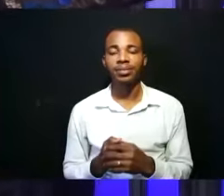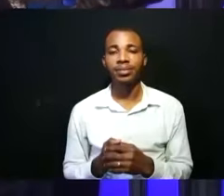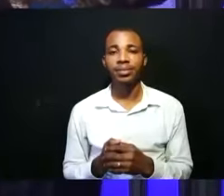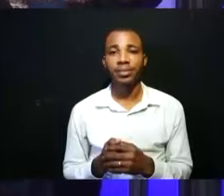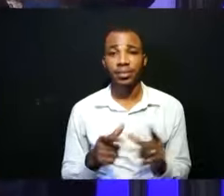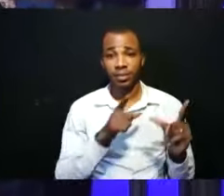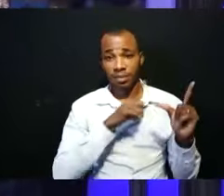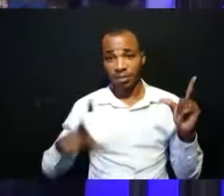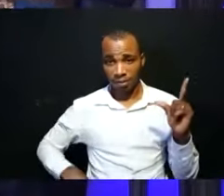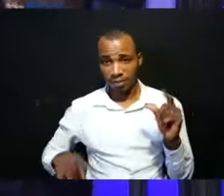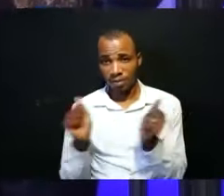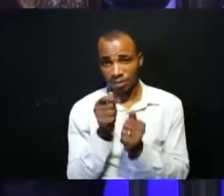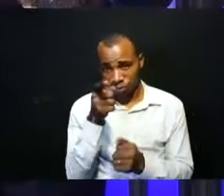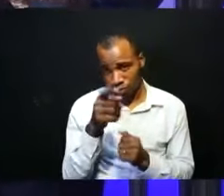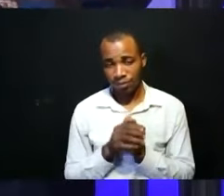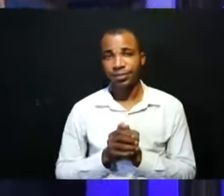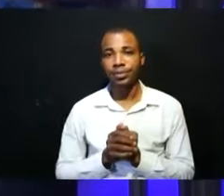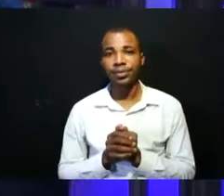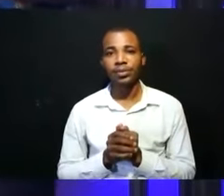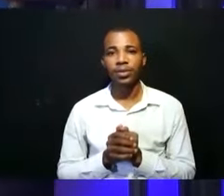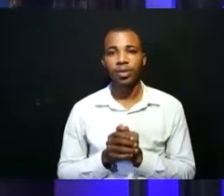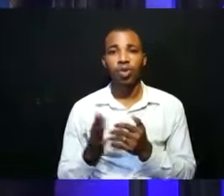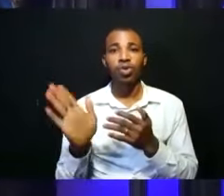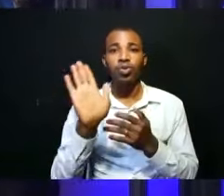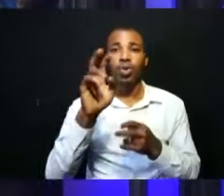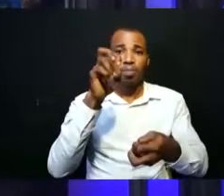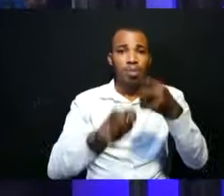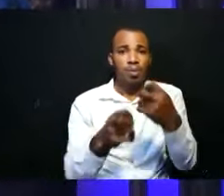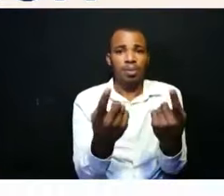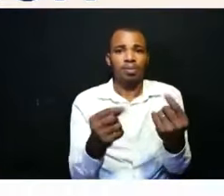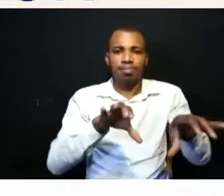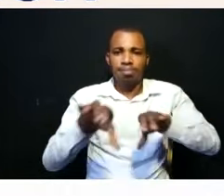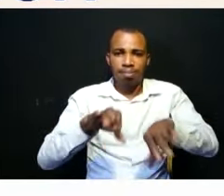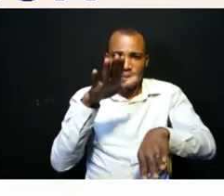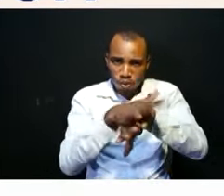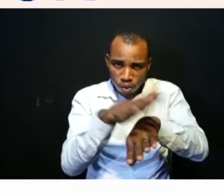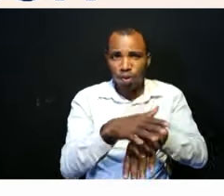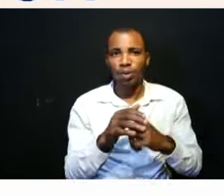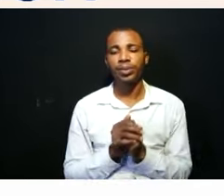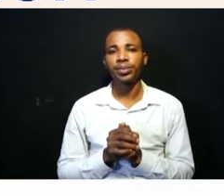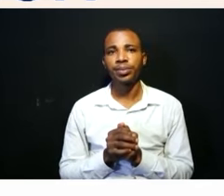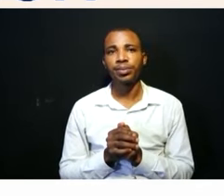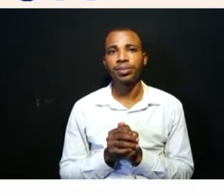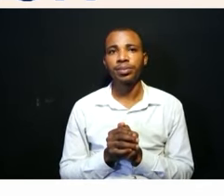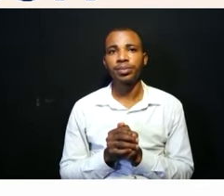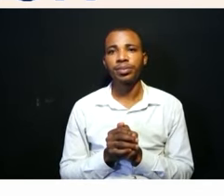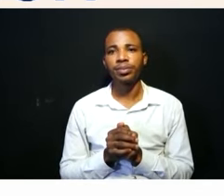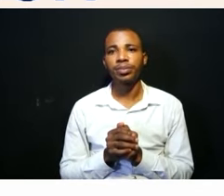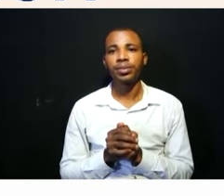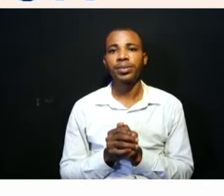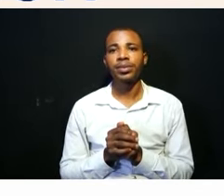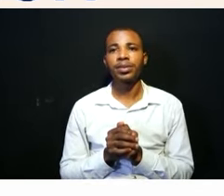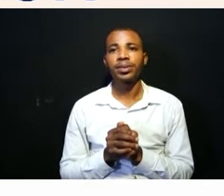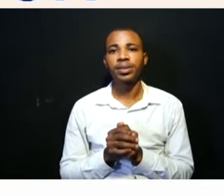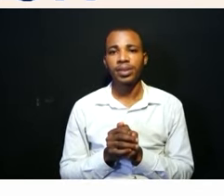The Lord is with you. So do something about the situation. And let me just end by saying